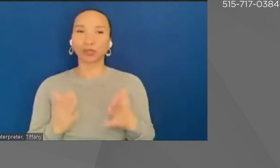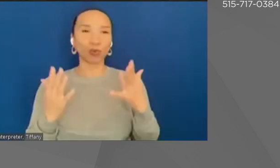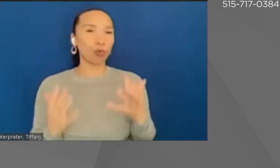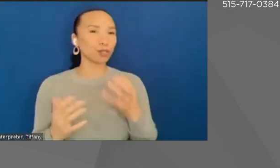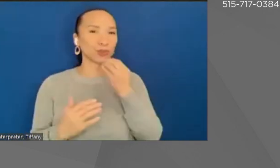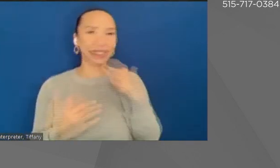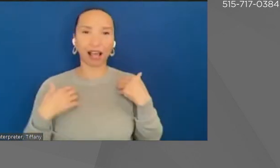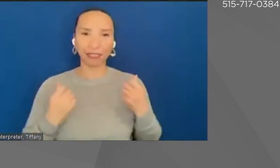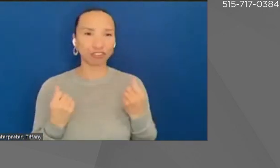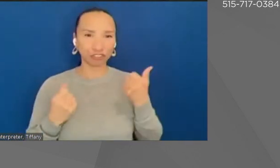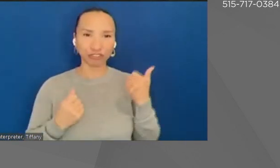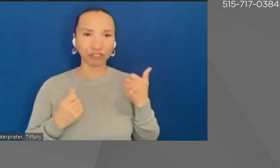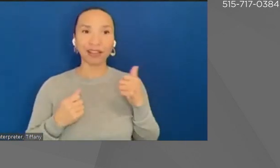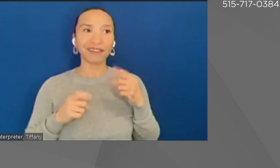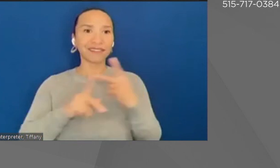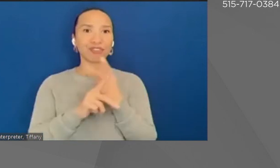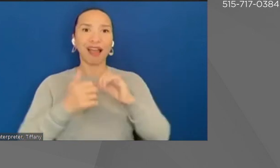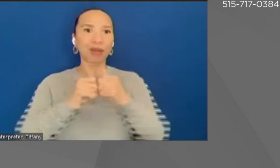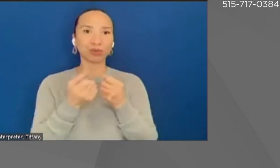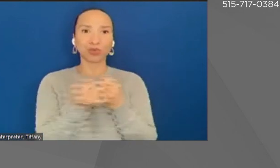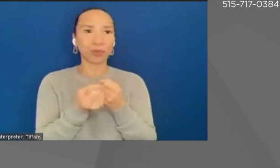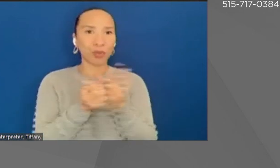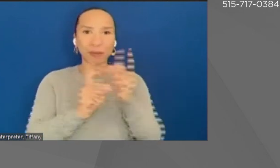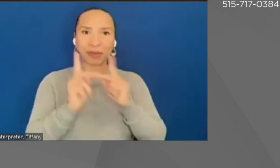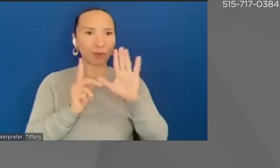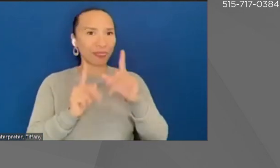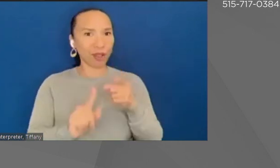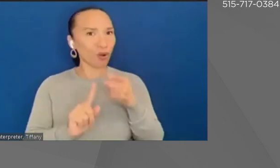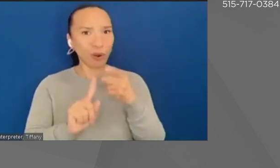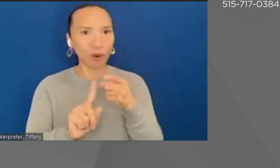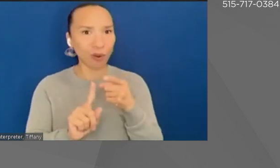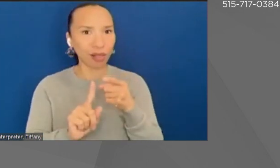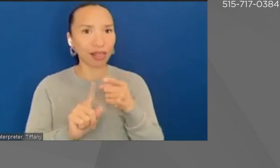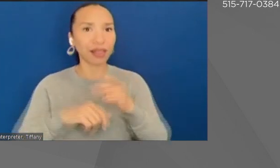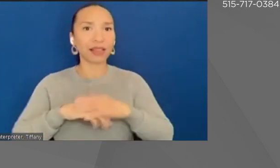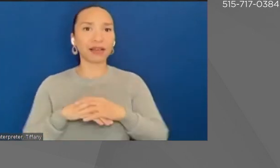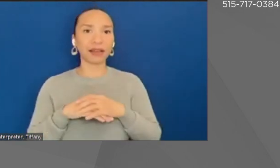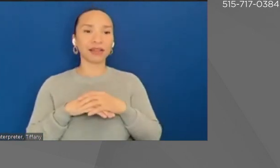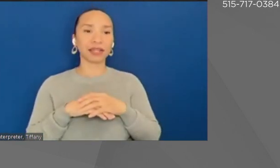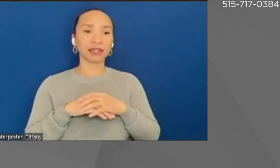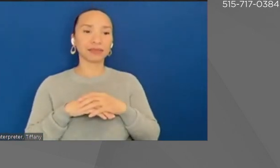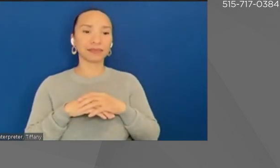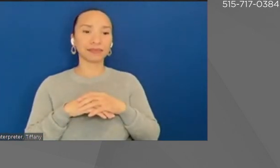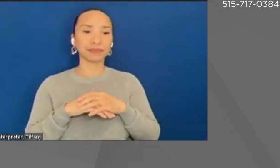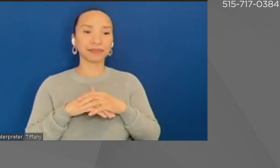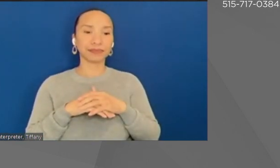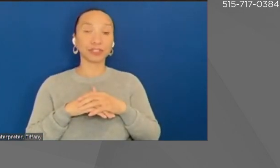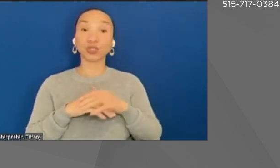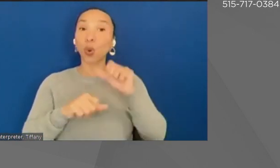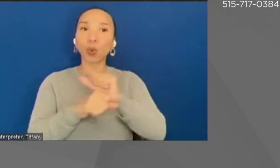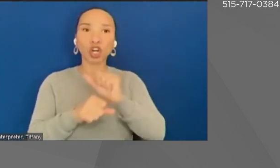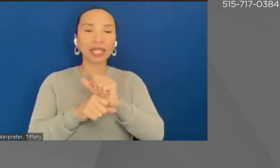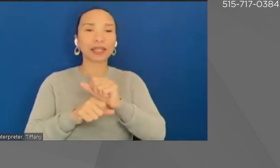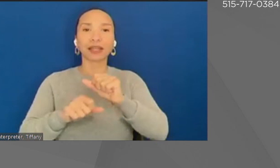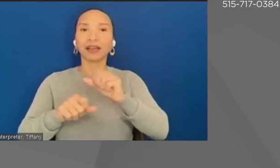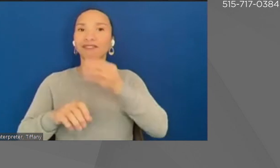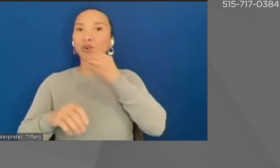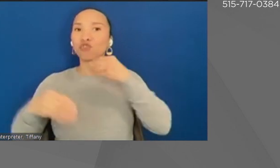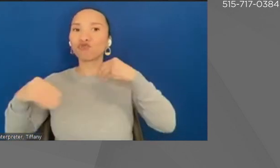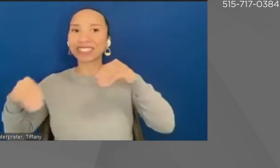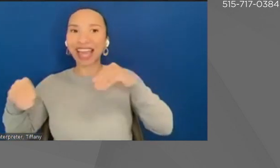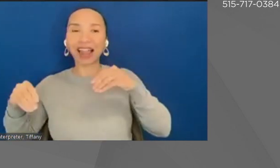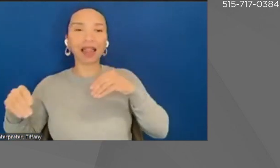to support people in that effort. And I think what's been said about working across areas like food retailers, partnering